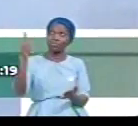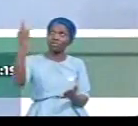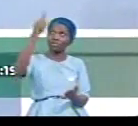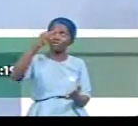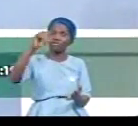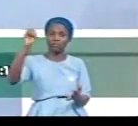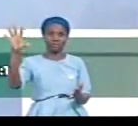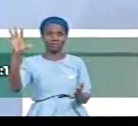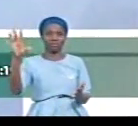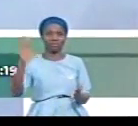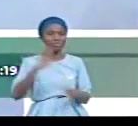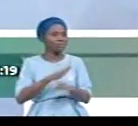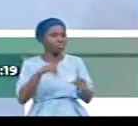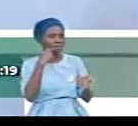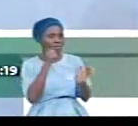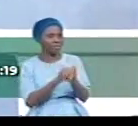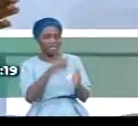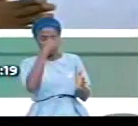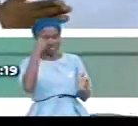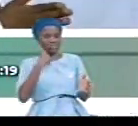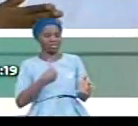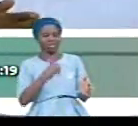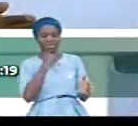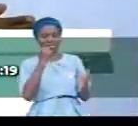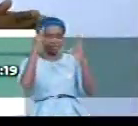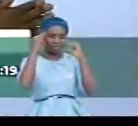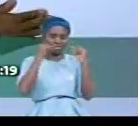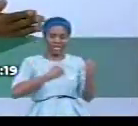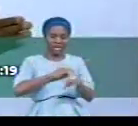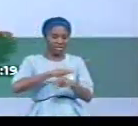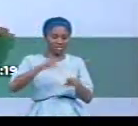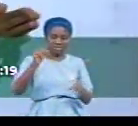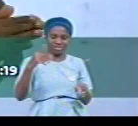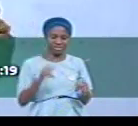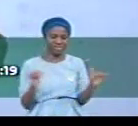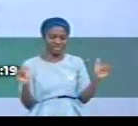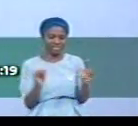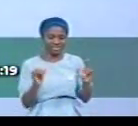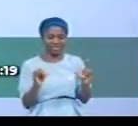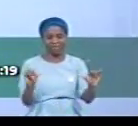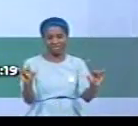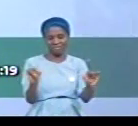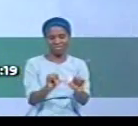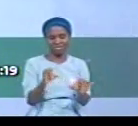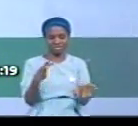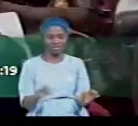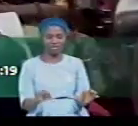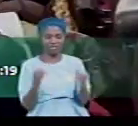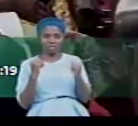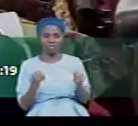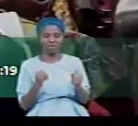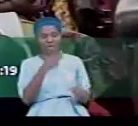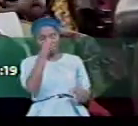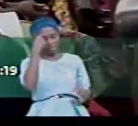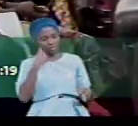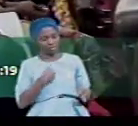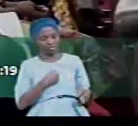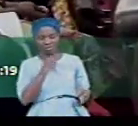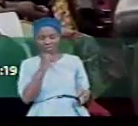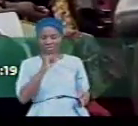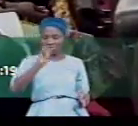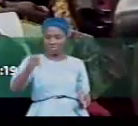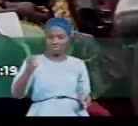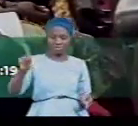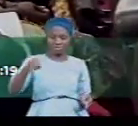the same measure of power. Because I am not Joshua, I don't need the